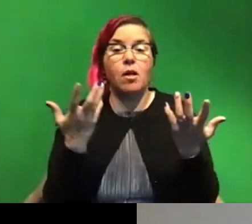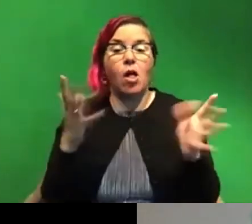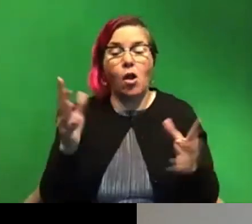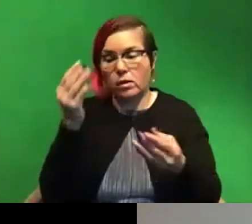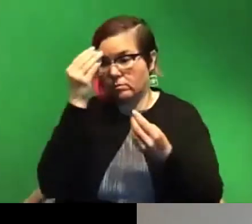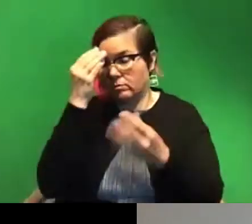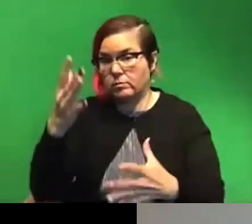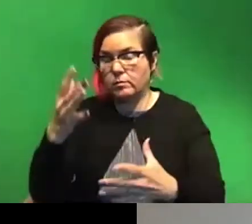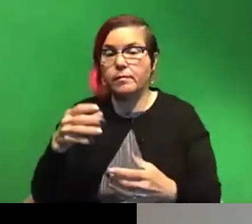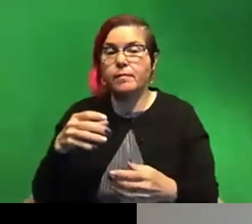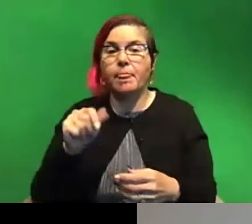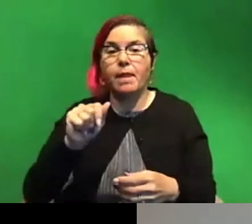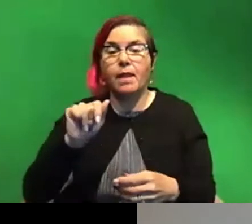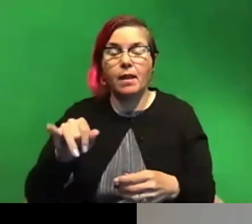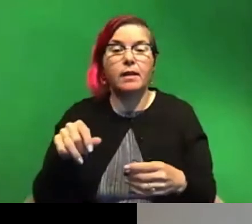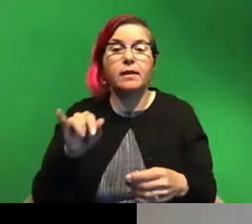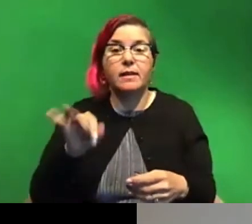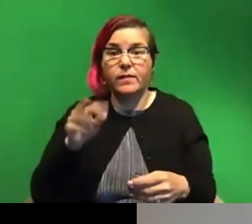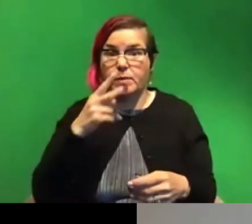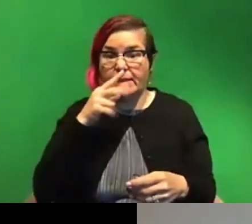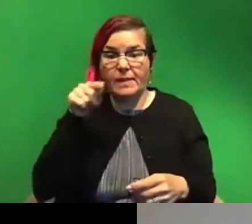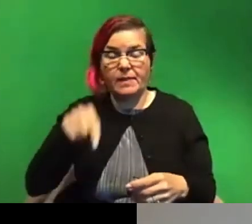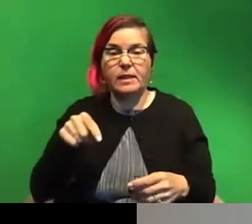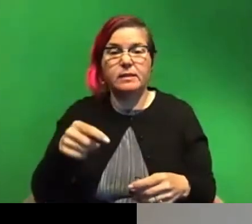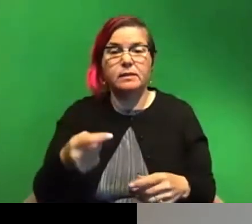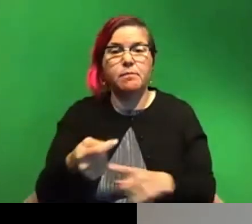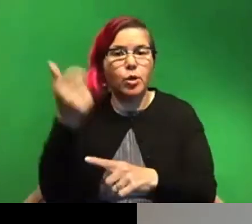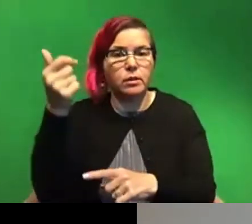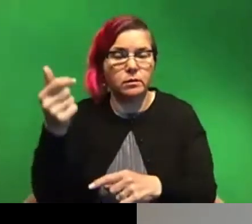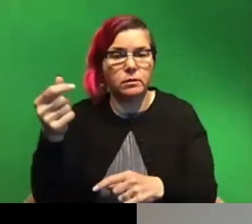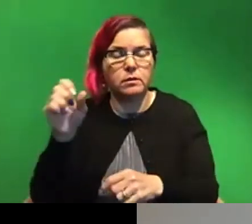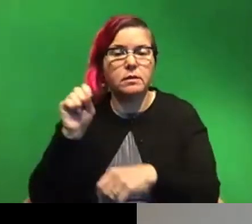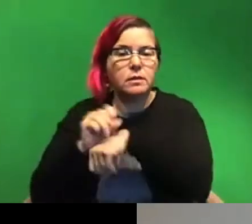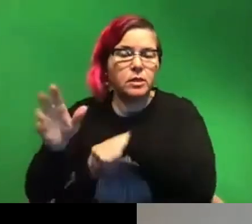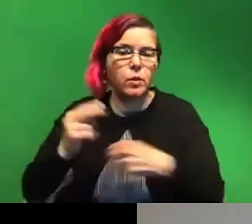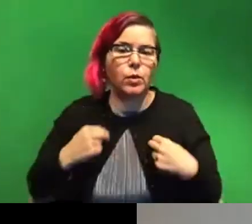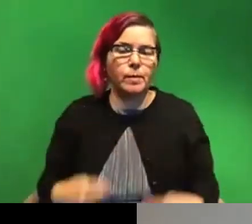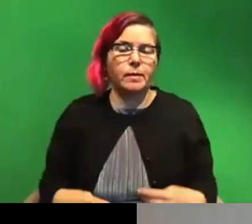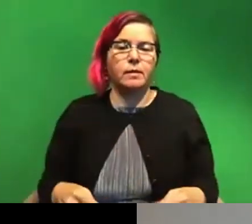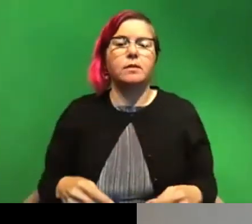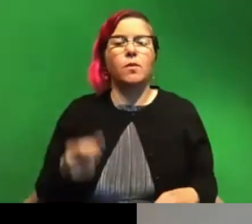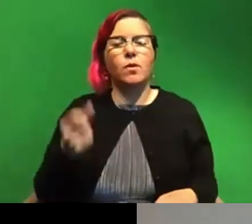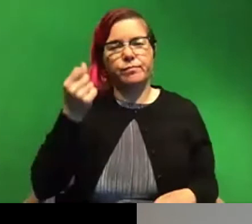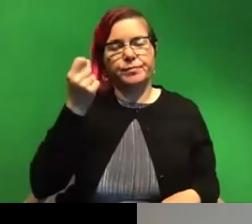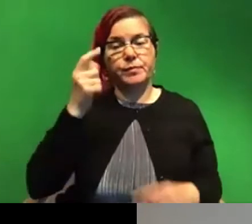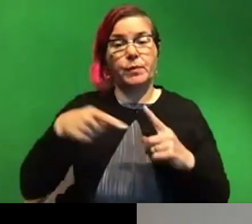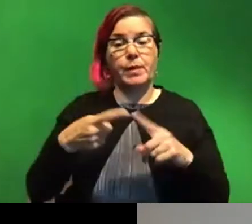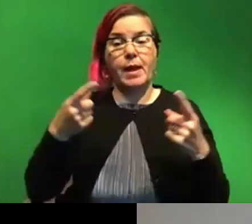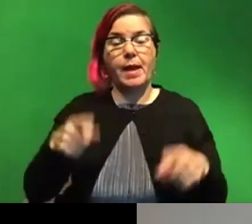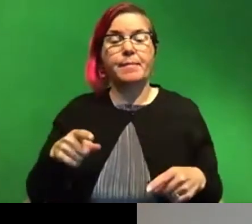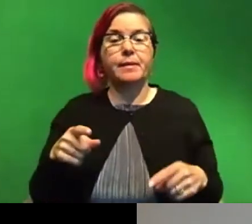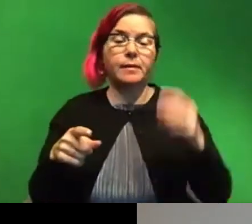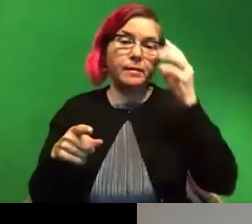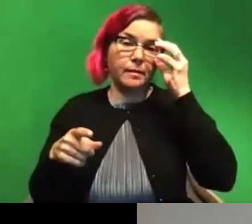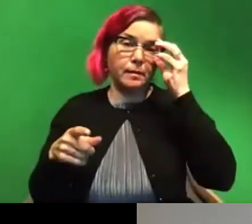the platform, the AI, if you see this, pull it and send it to a human. So number one, understand that when this is happening, it's